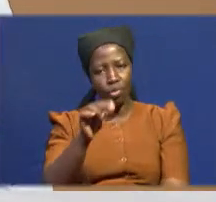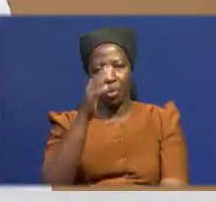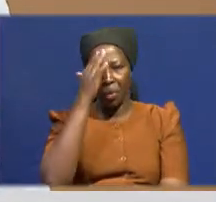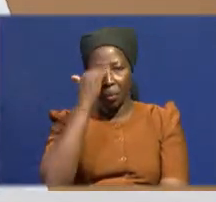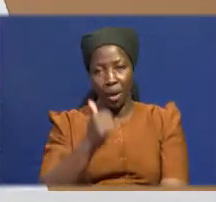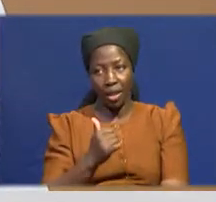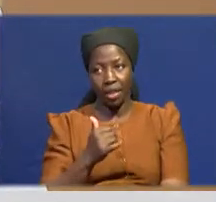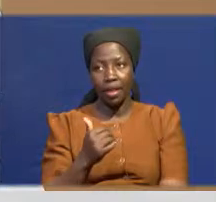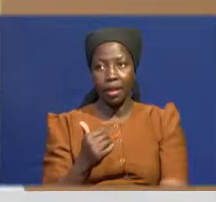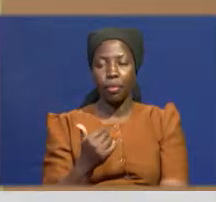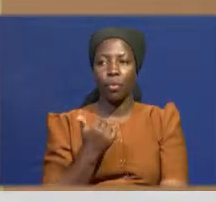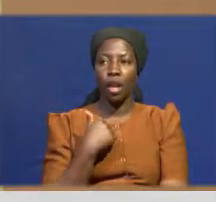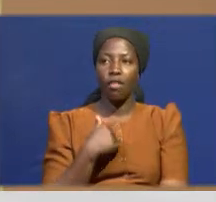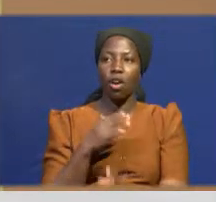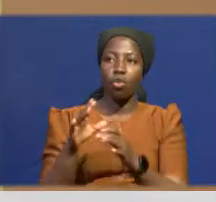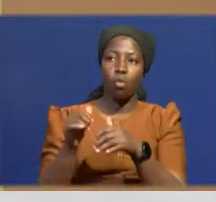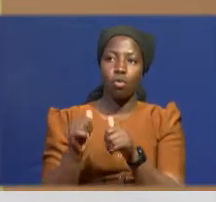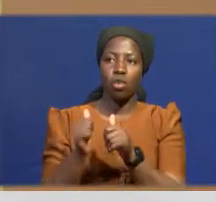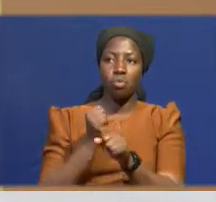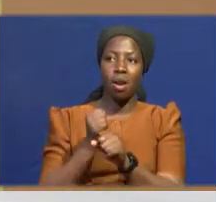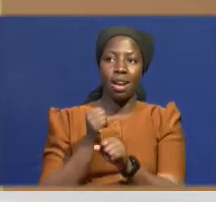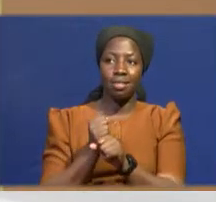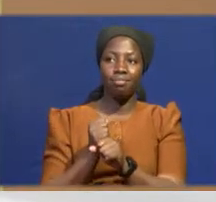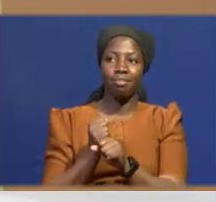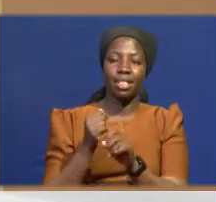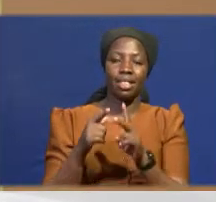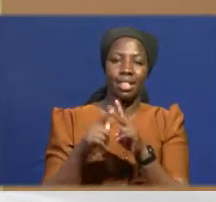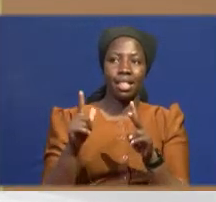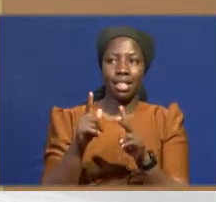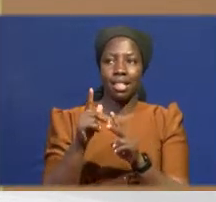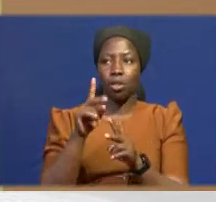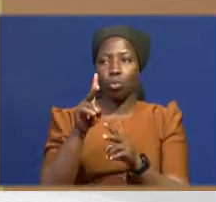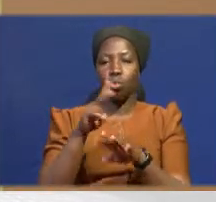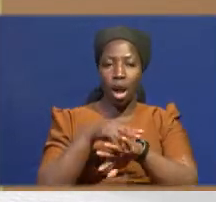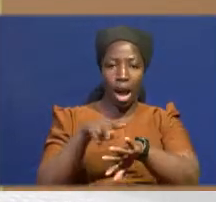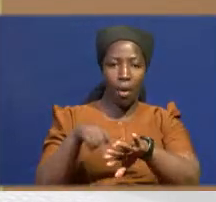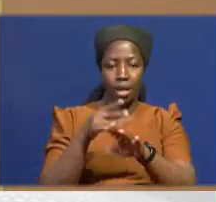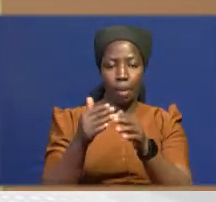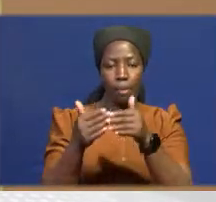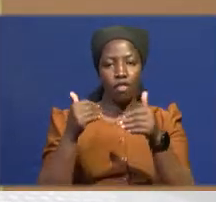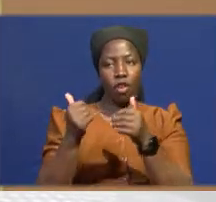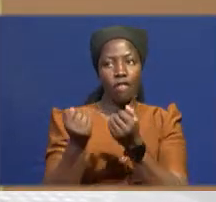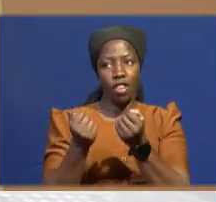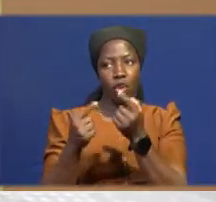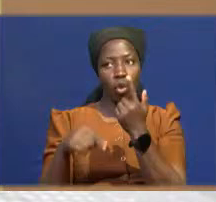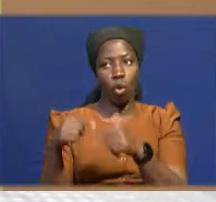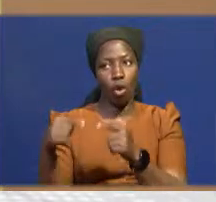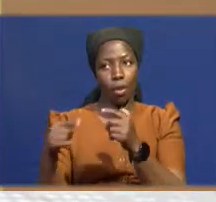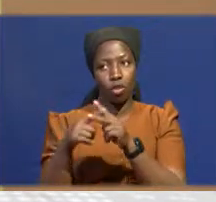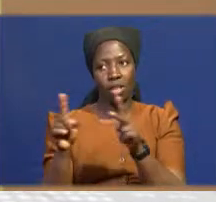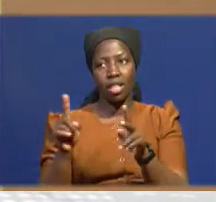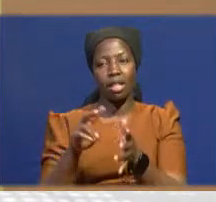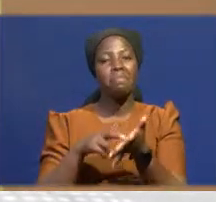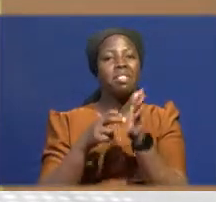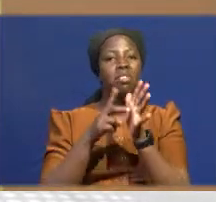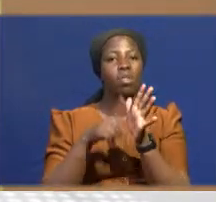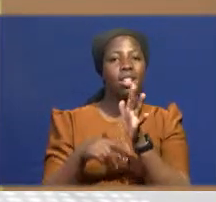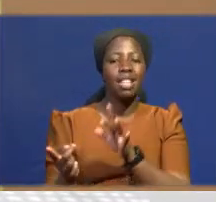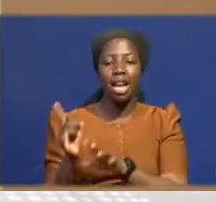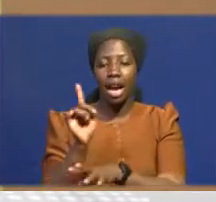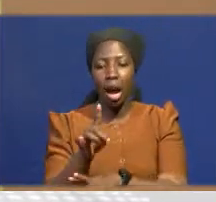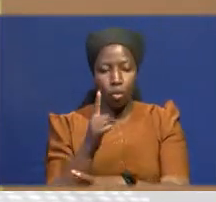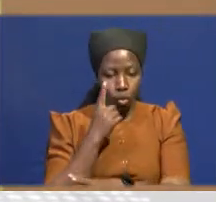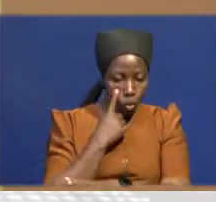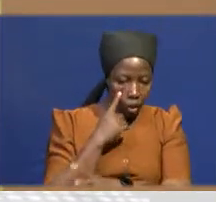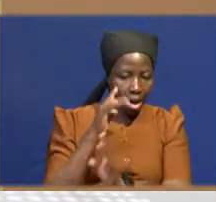safety convoy that starts 2 hours before the rally starts. Mm. What it does, it goes to verify what the chief marshal has done.